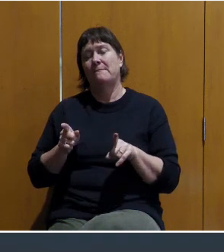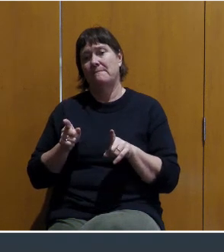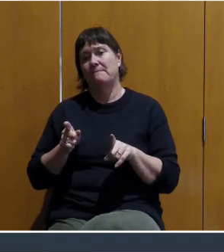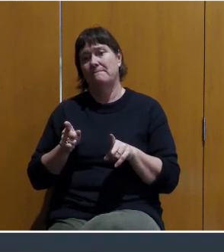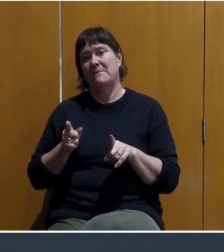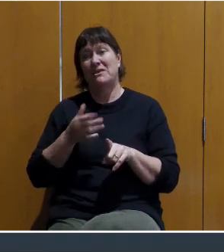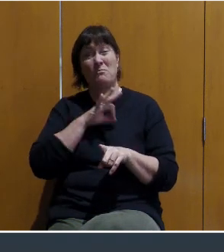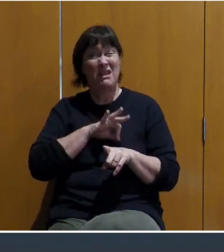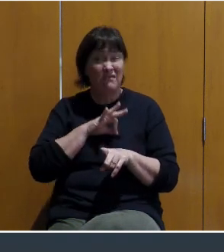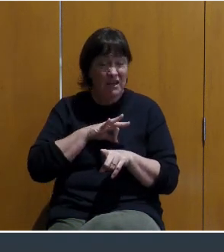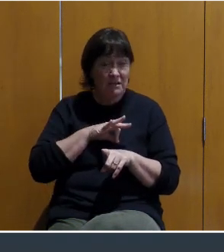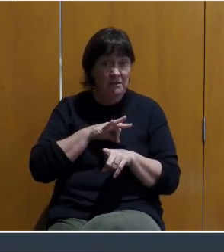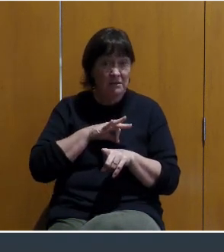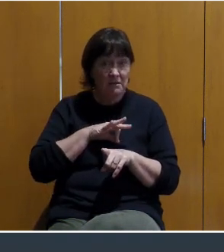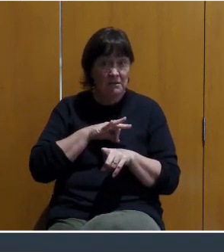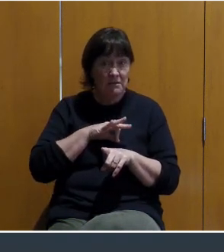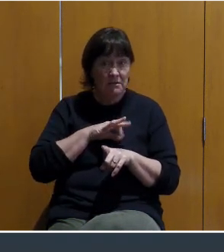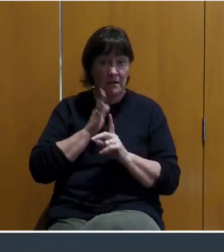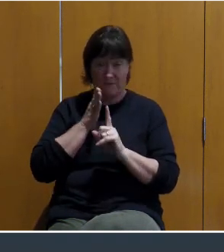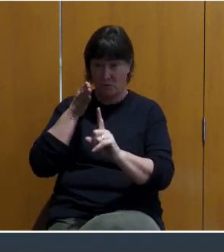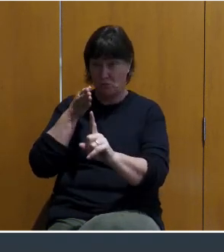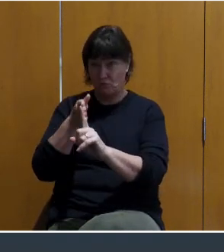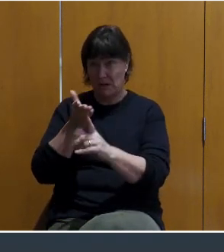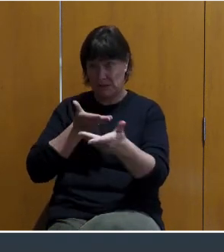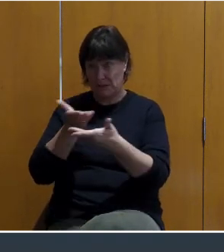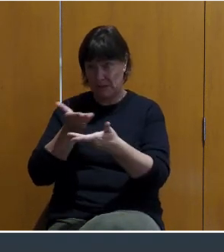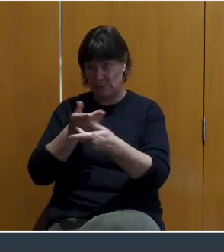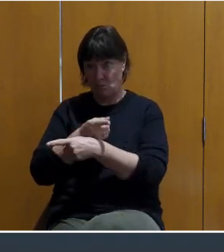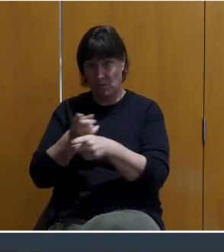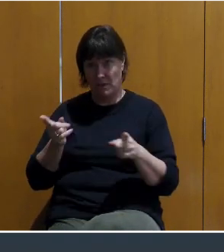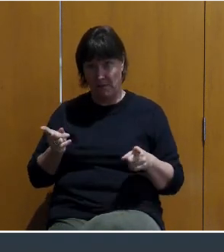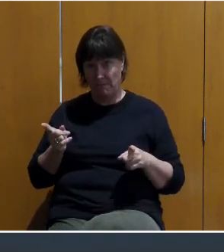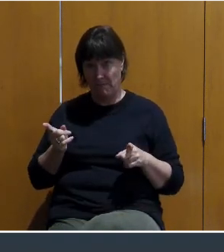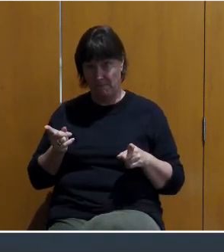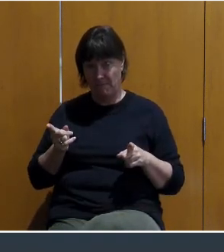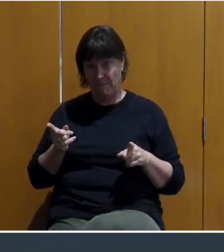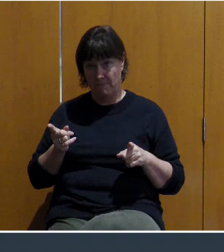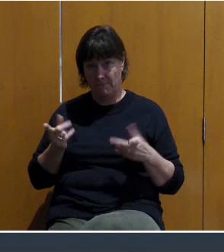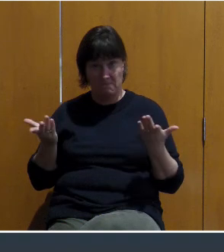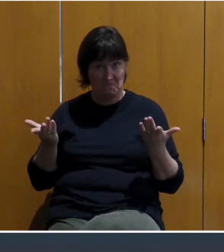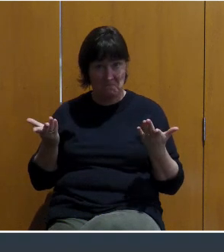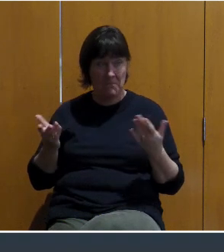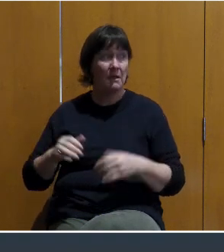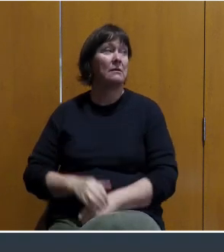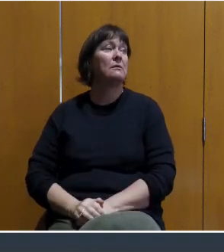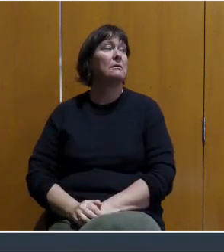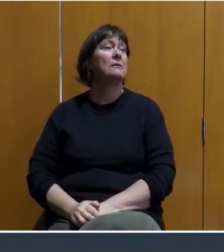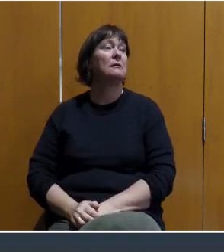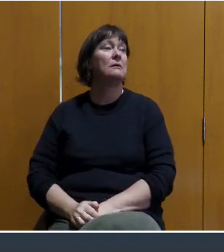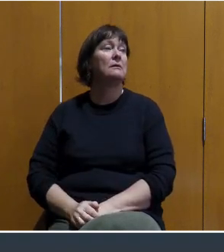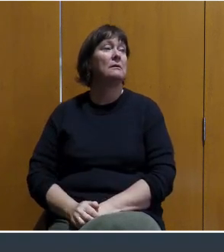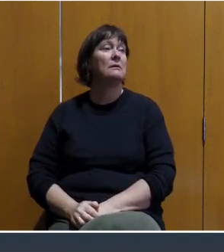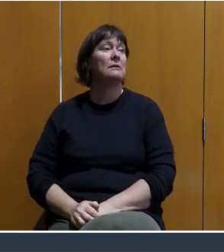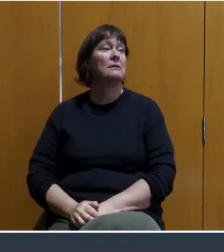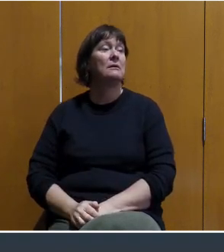Would there be a benefit in having a targeted engagement with those who are affected in those areas? Apologies for missing the start